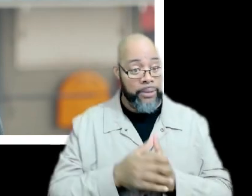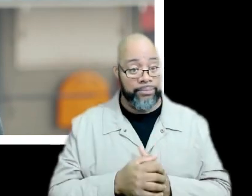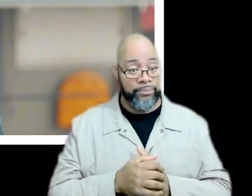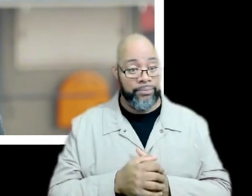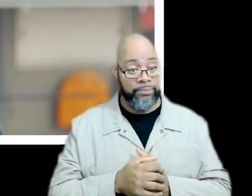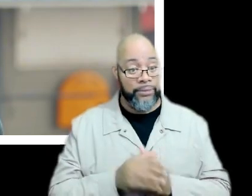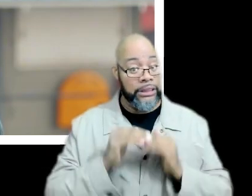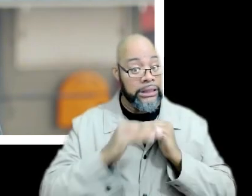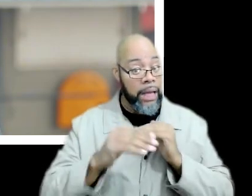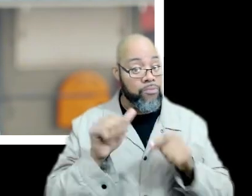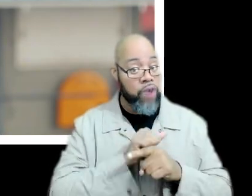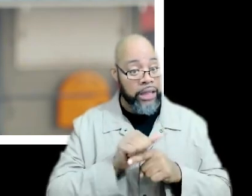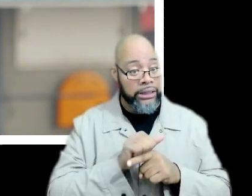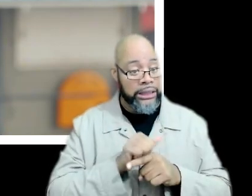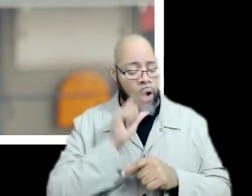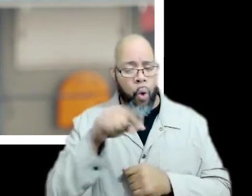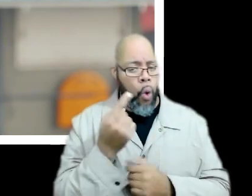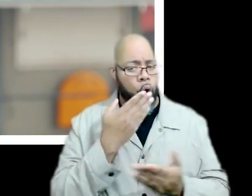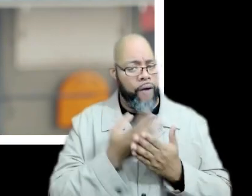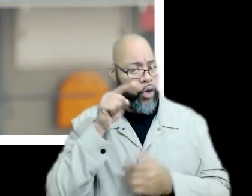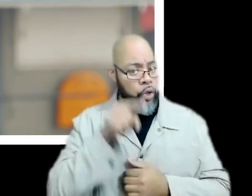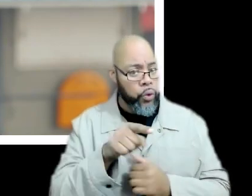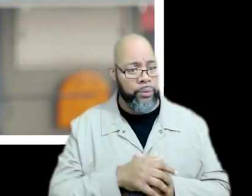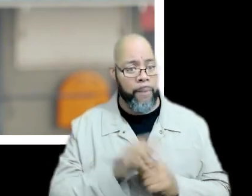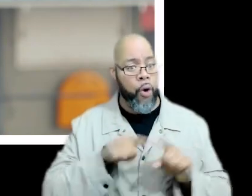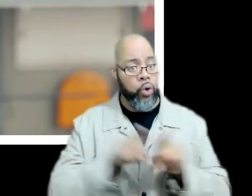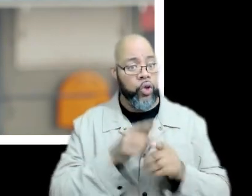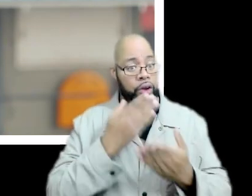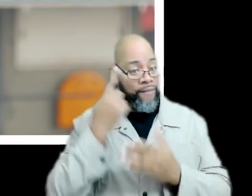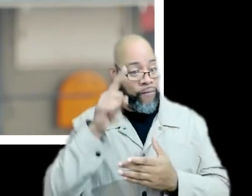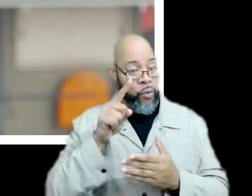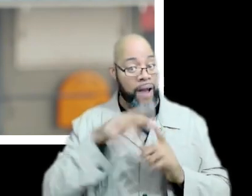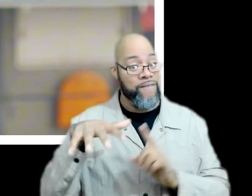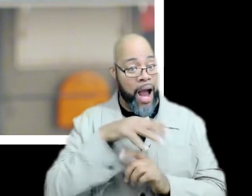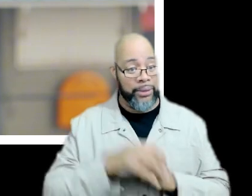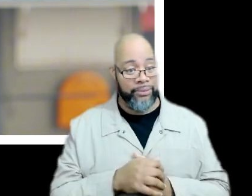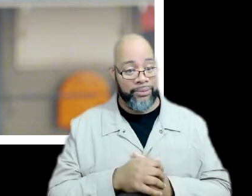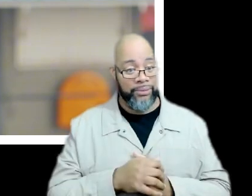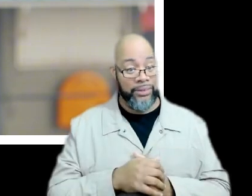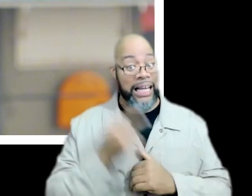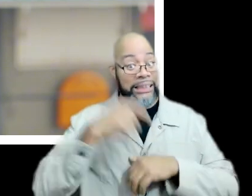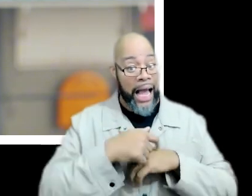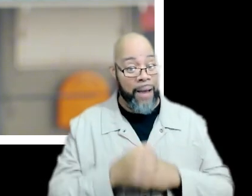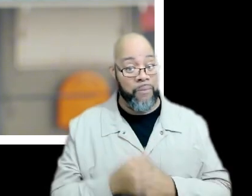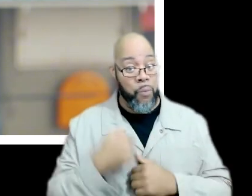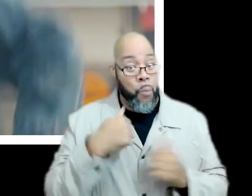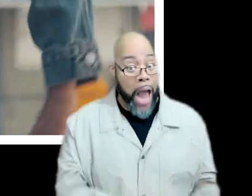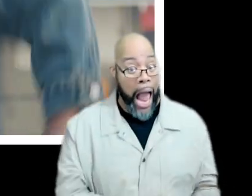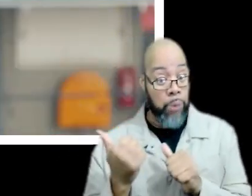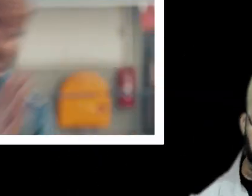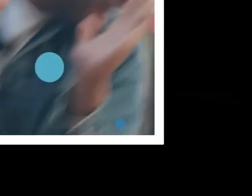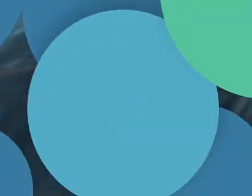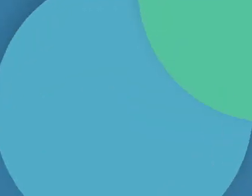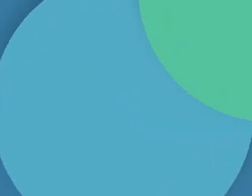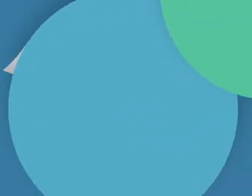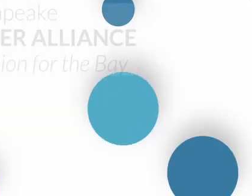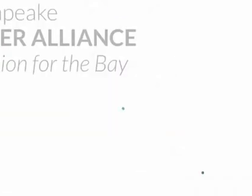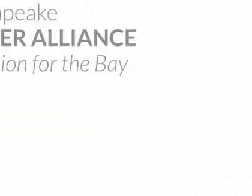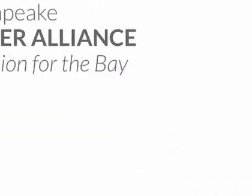remember, sustainable practices are not just good for you, they're also good for the environment. Till next time, we